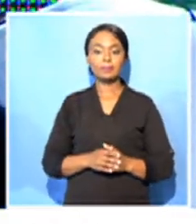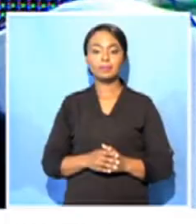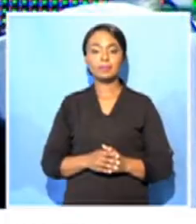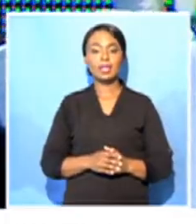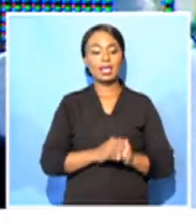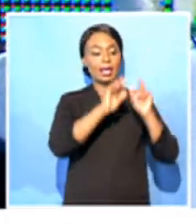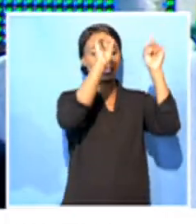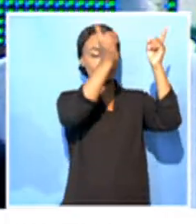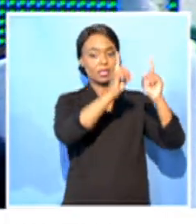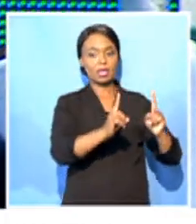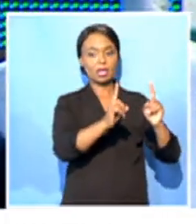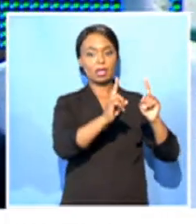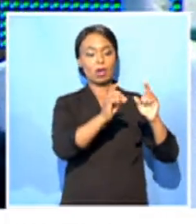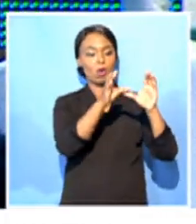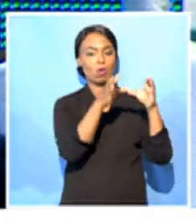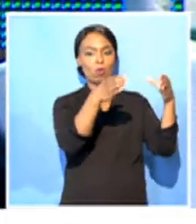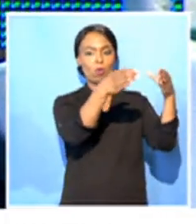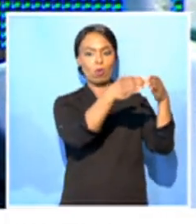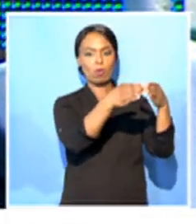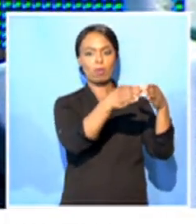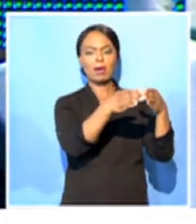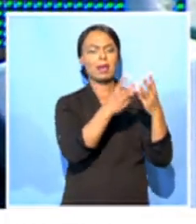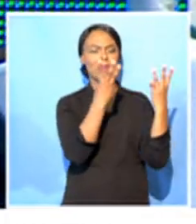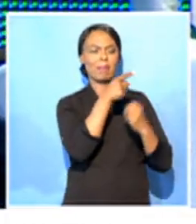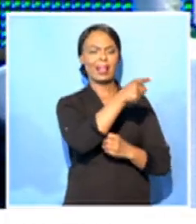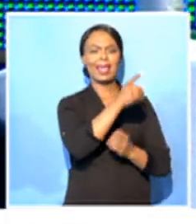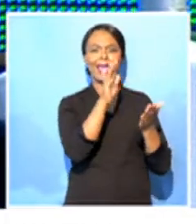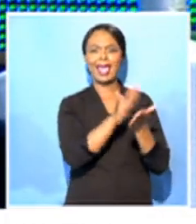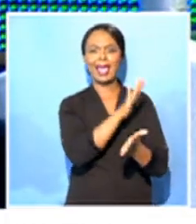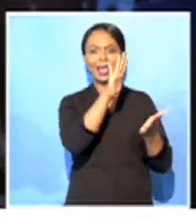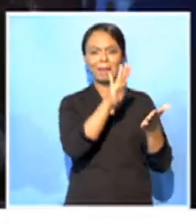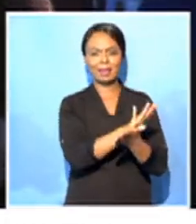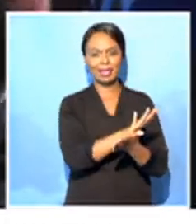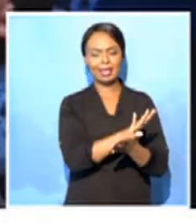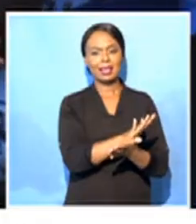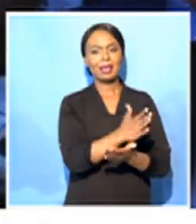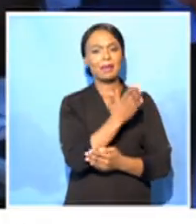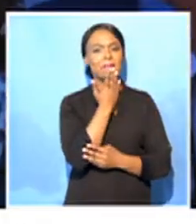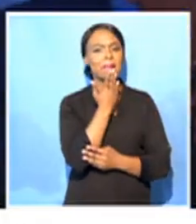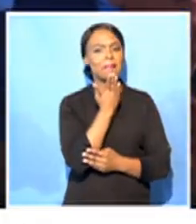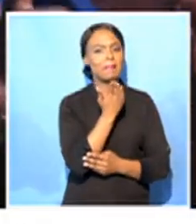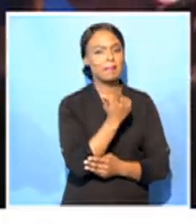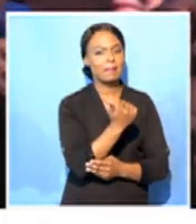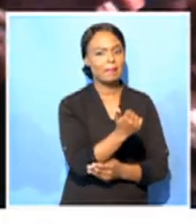specifically this group of very happy people, can we all,